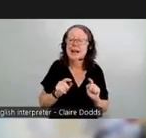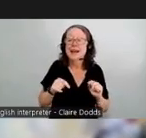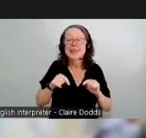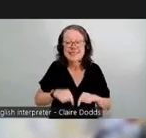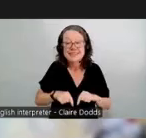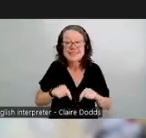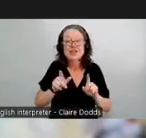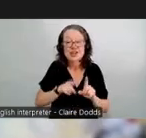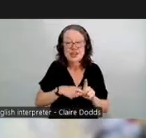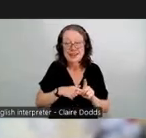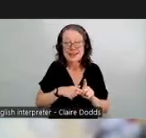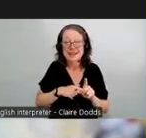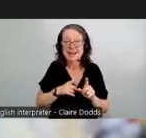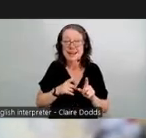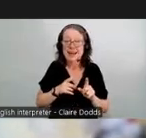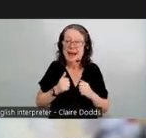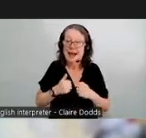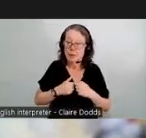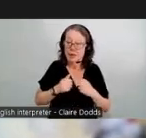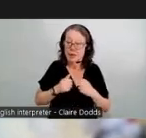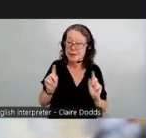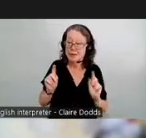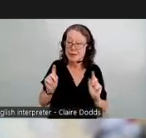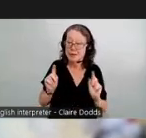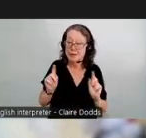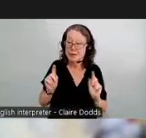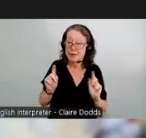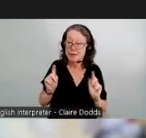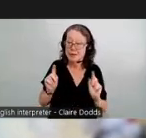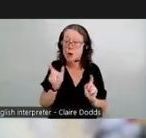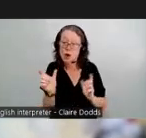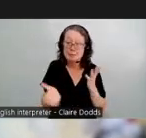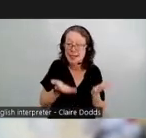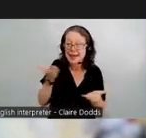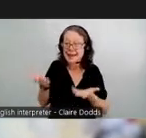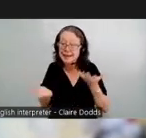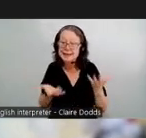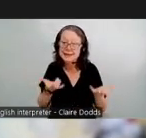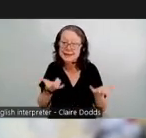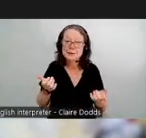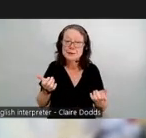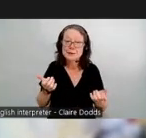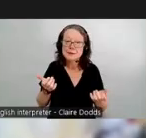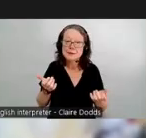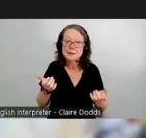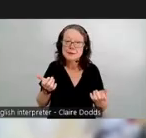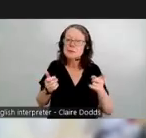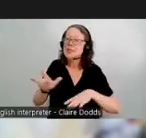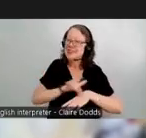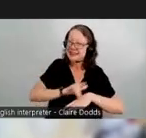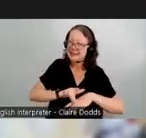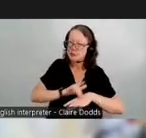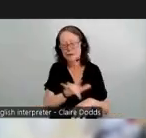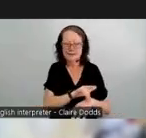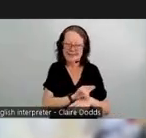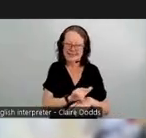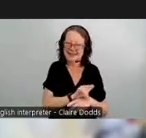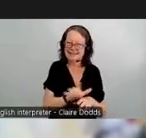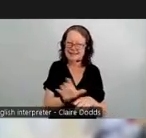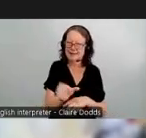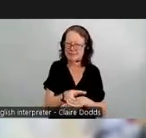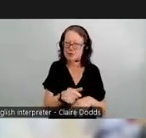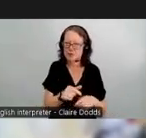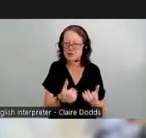year wordplay. That ranges from theatre. It's the theatre piece we've got. One of the theatre pieces we've